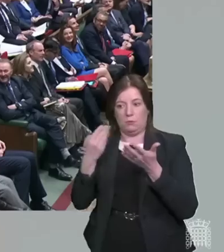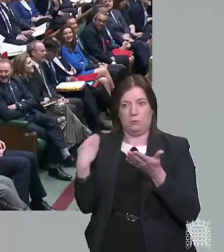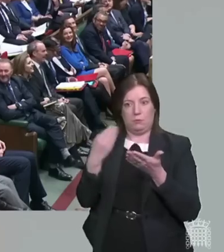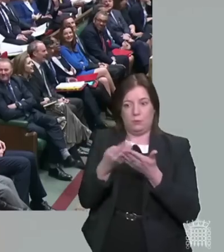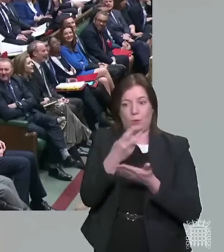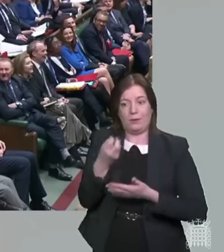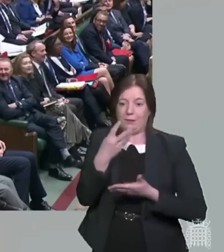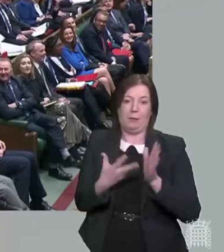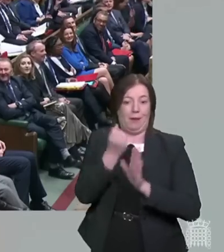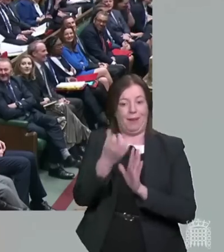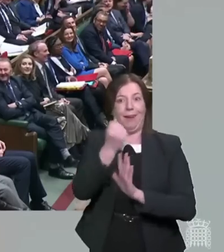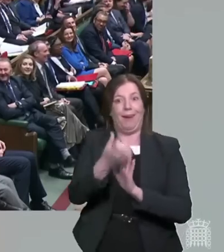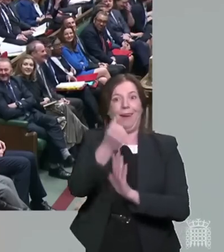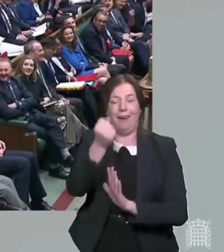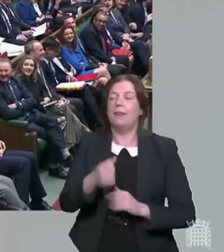2019.